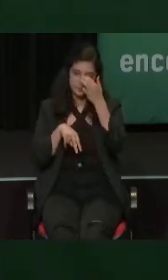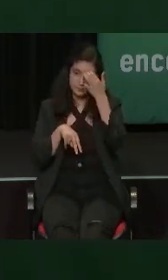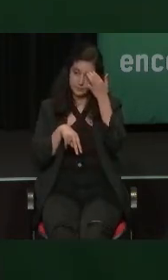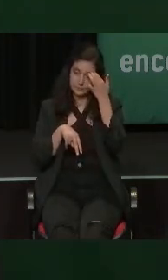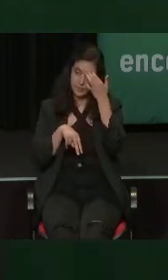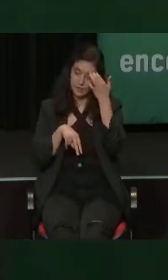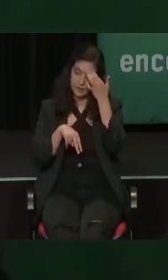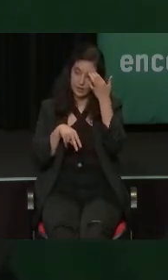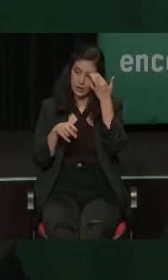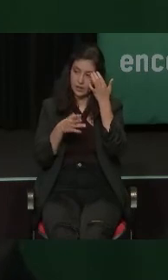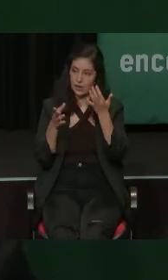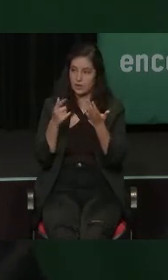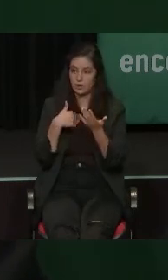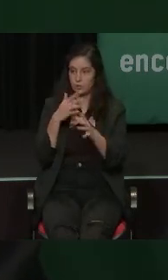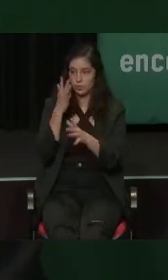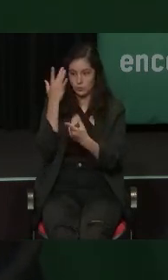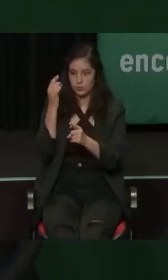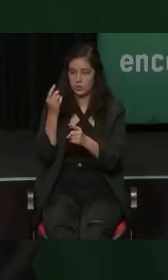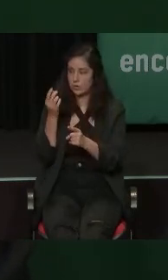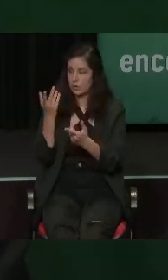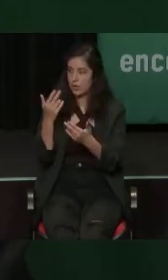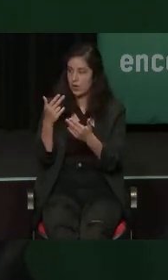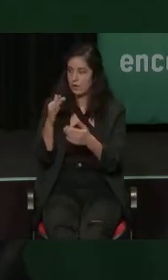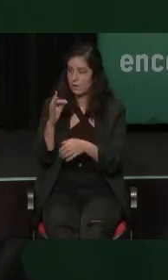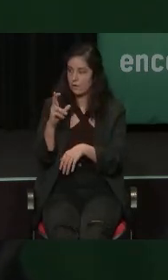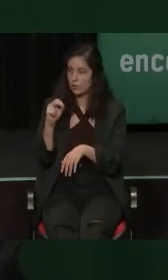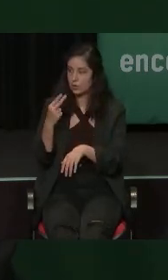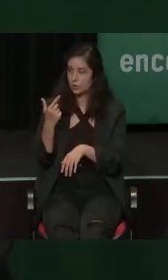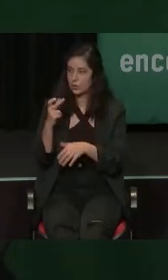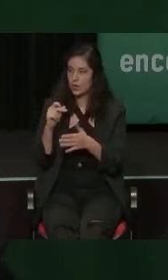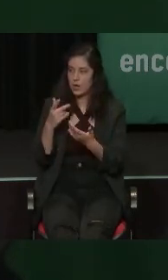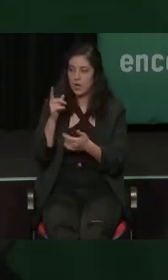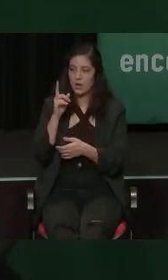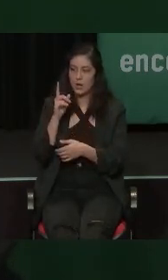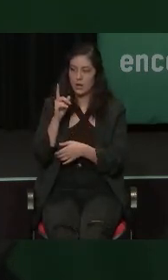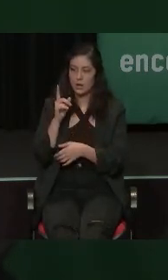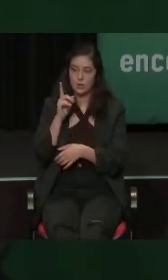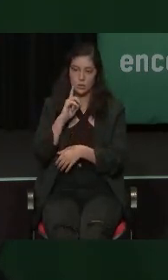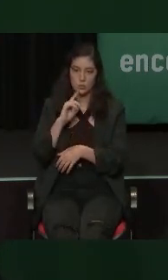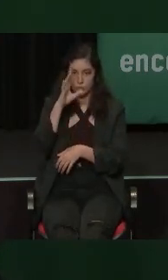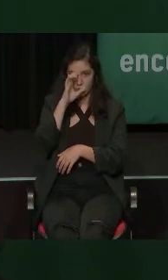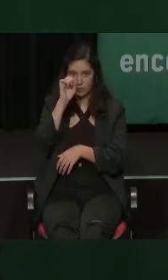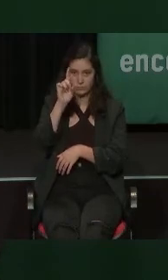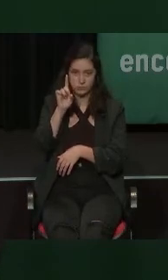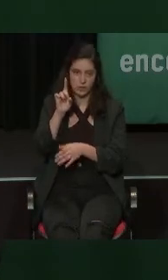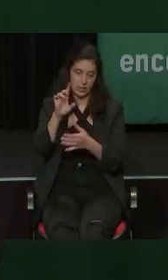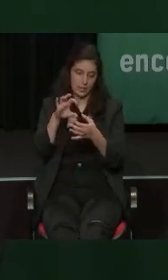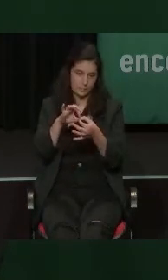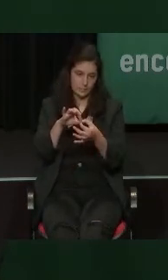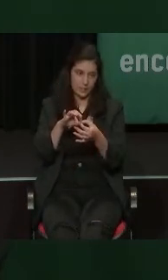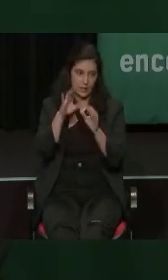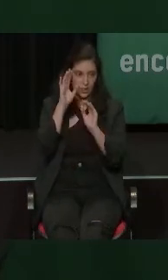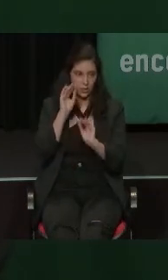Your Excellency, Professor Frantura, the Portuguese Minister of Science, Technology and Higher Education,